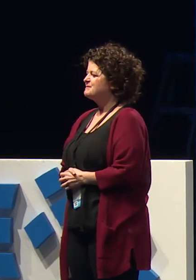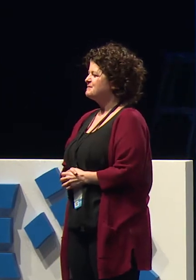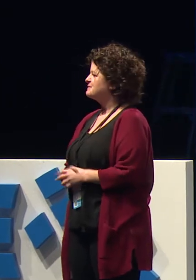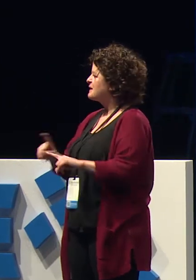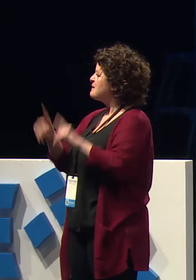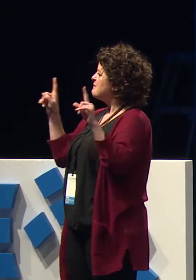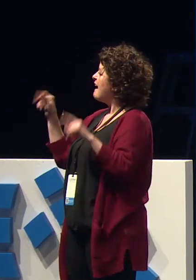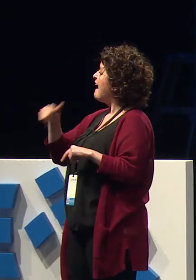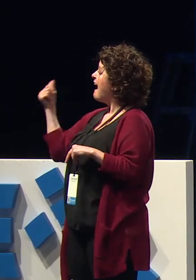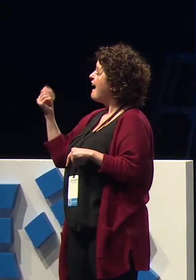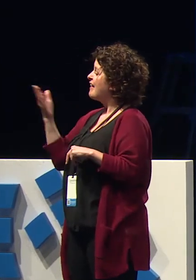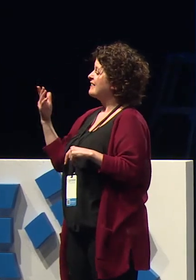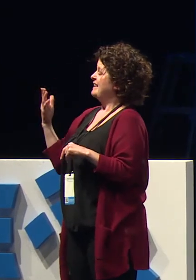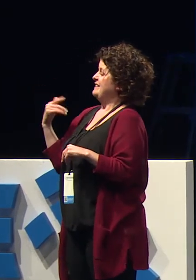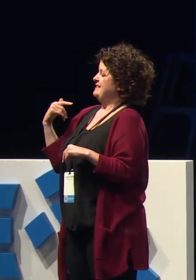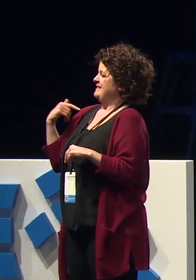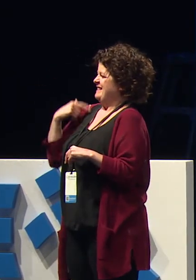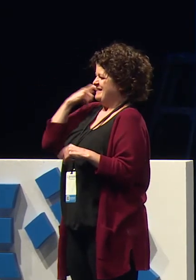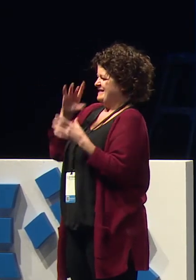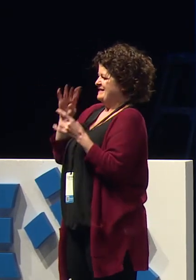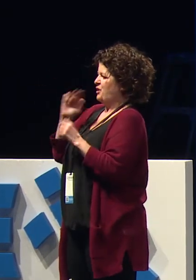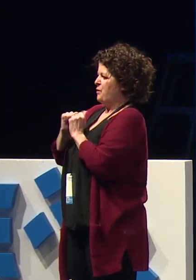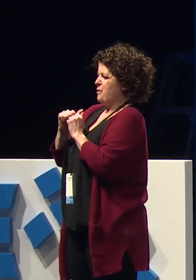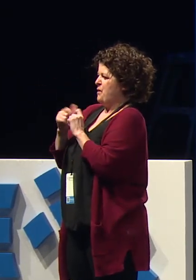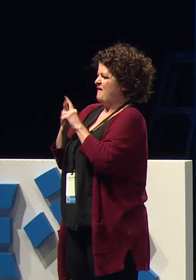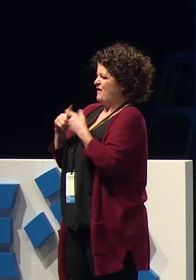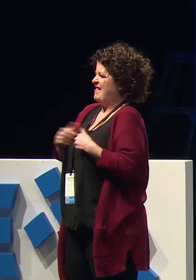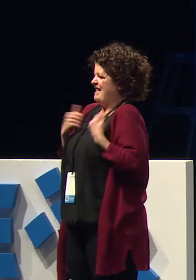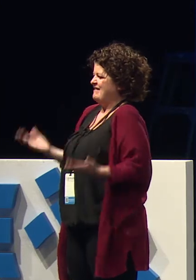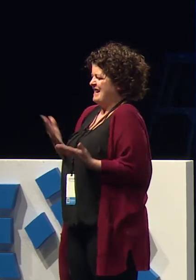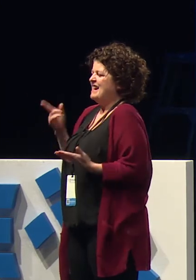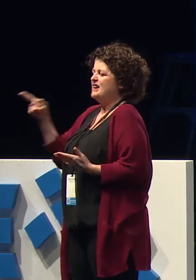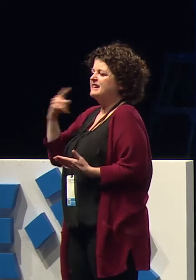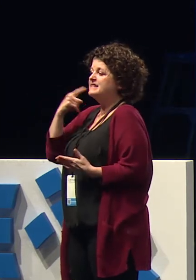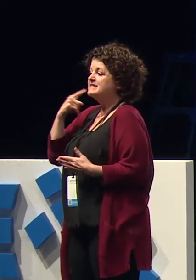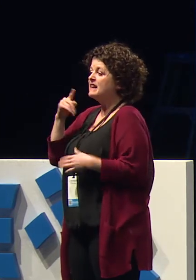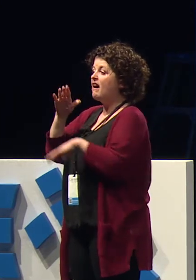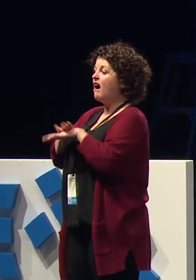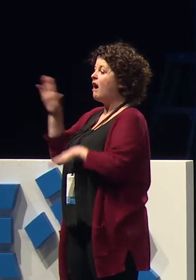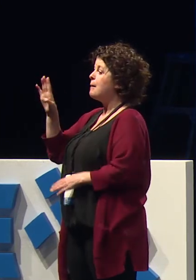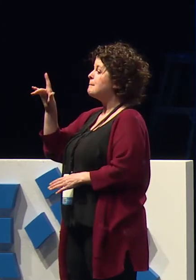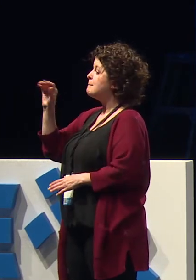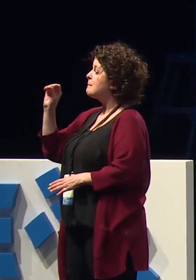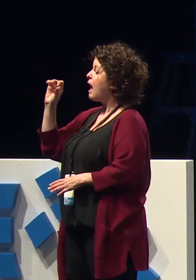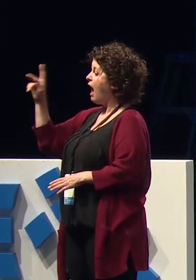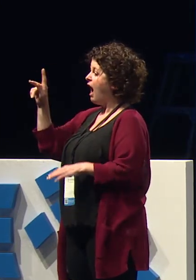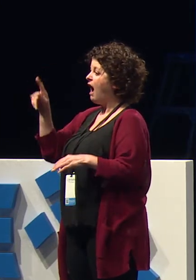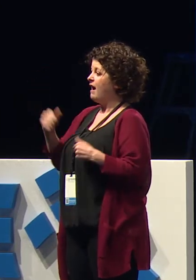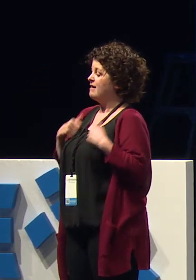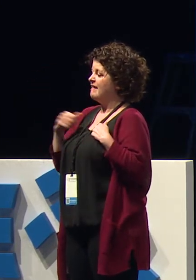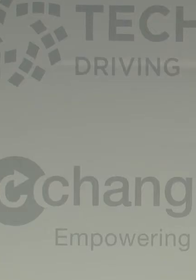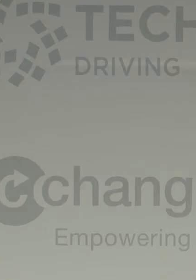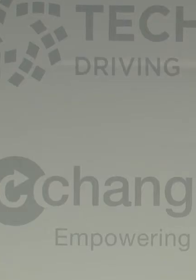But the other thing is, I was talking to one of my friends who lives here the other day, and she was saying that on her block, somebody made a